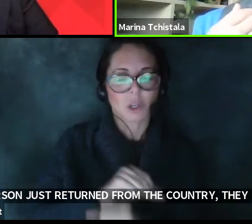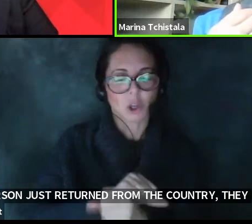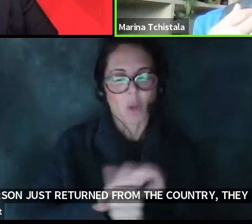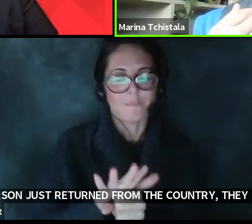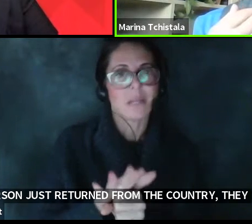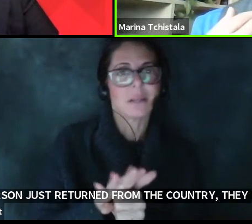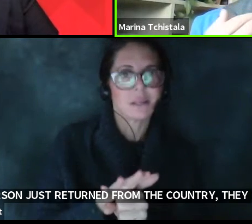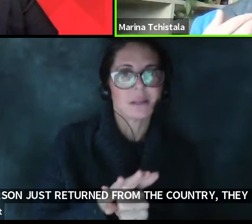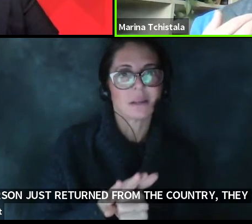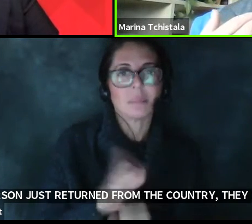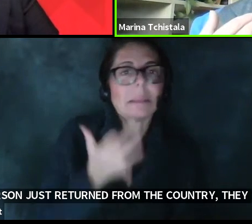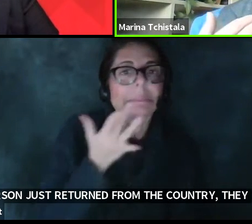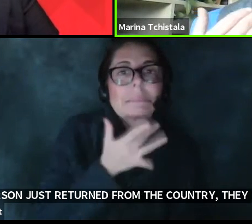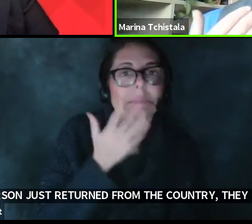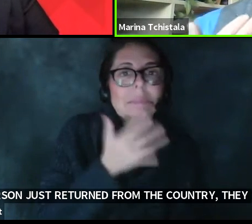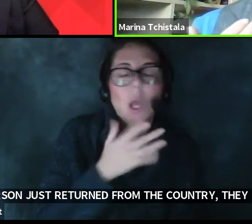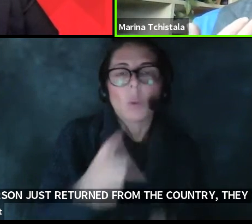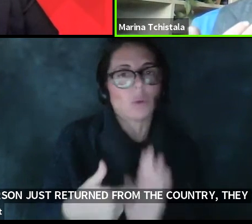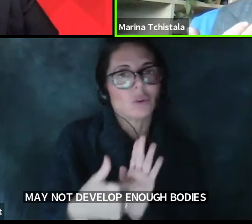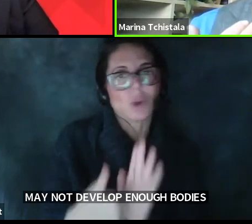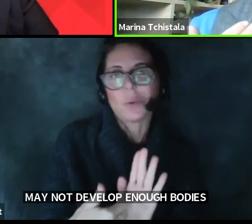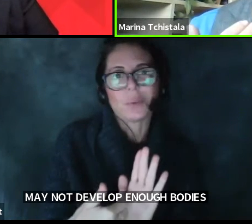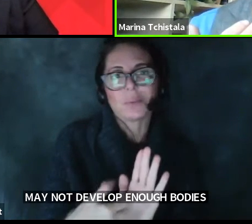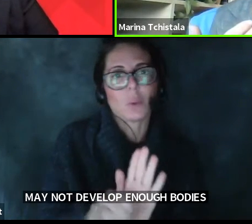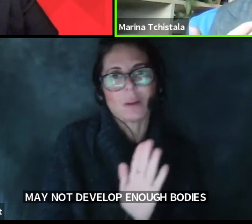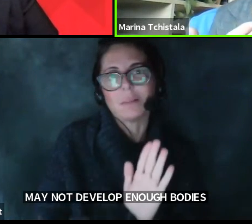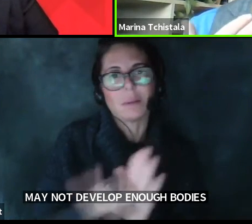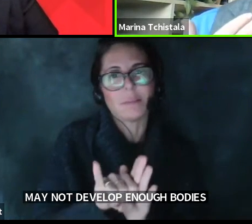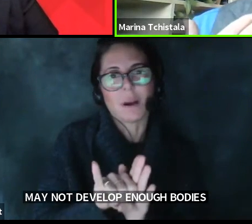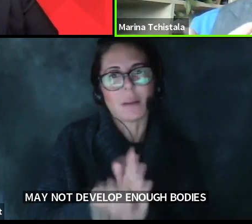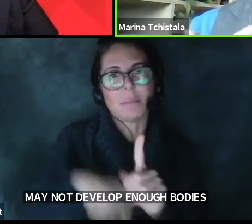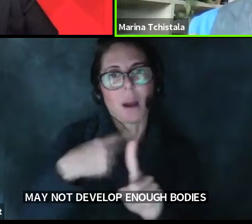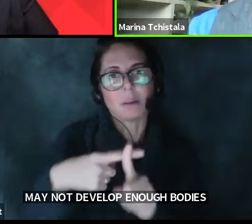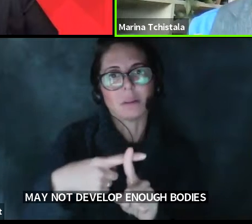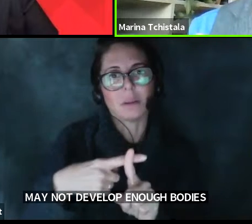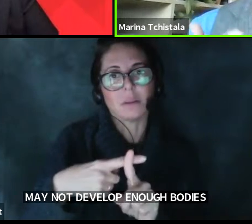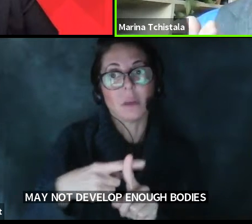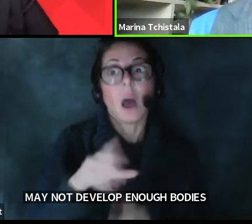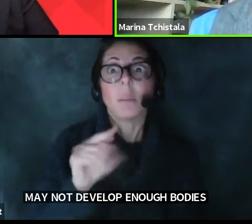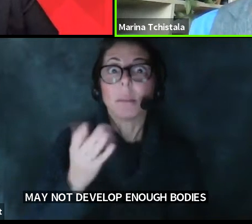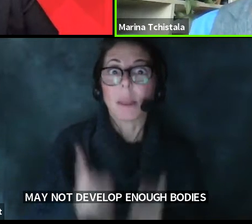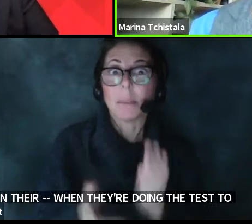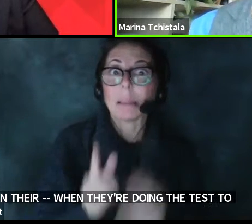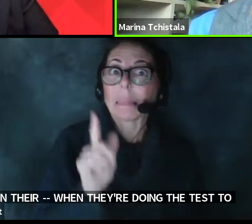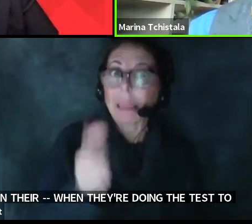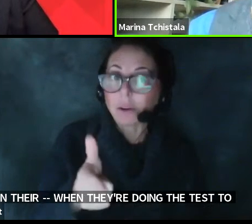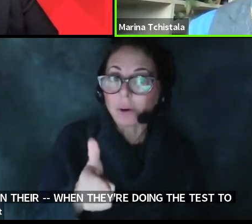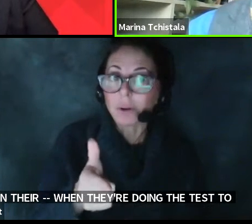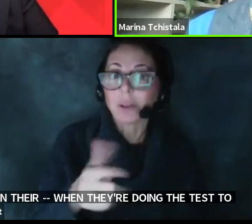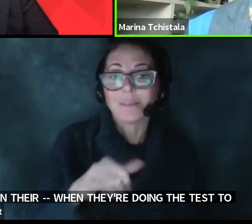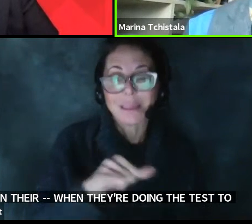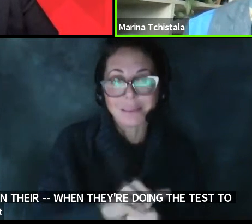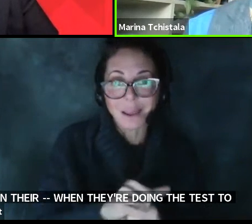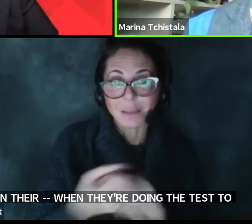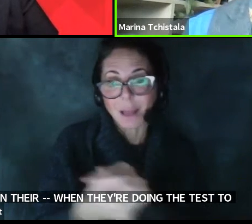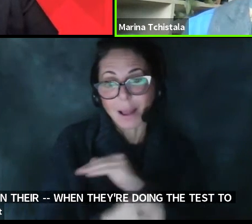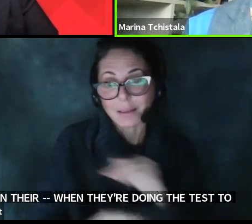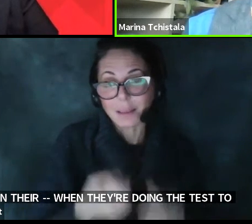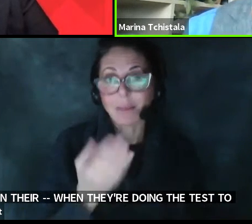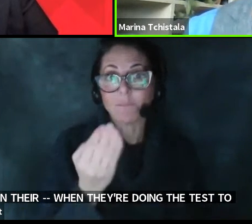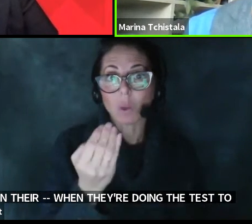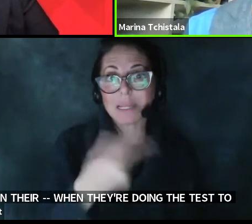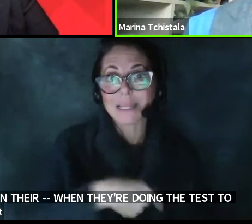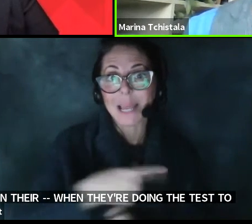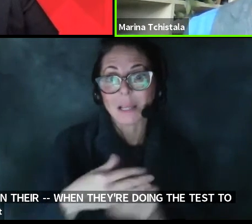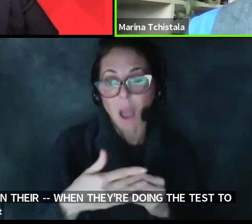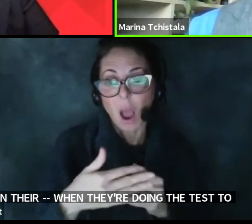when they're doing the test to identify the virus, but they may develop them during the 14 days period. So that's